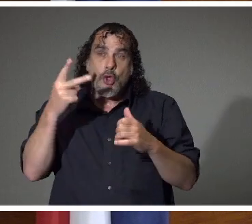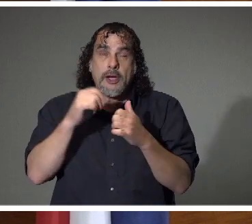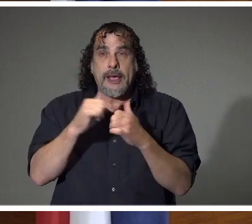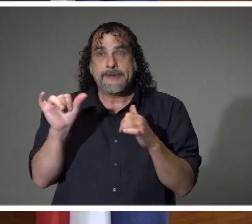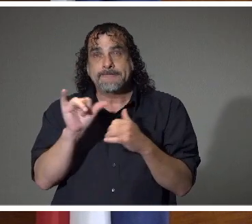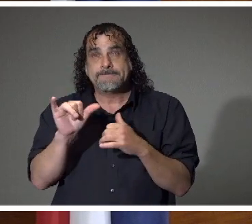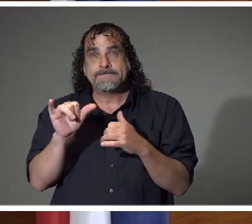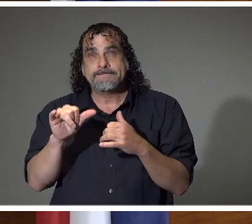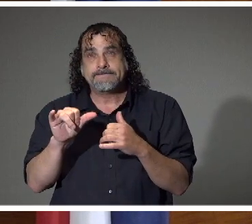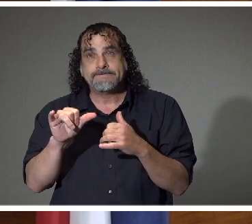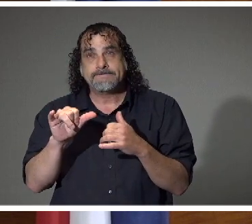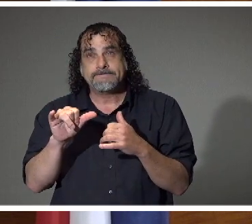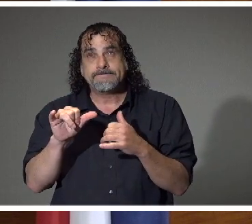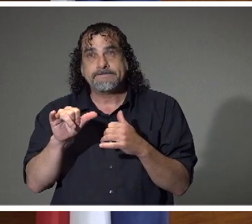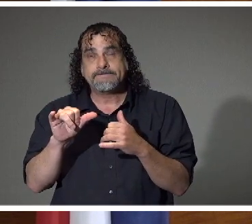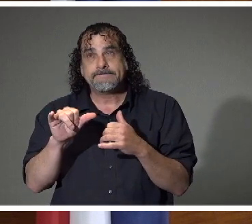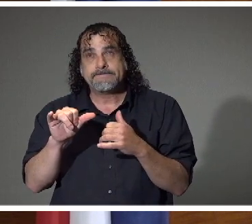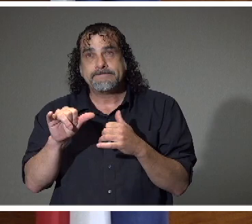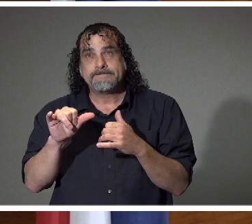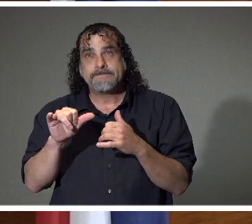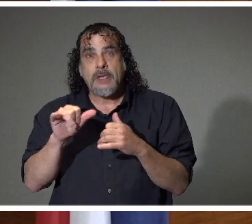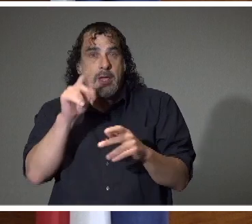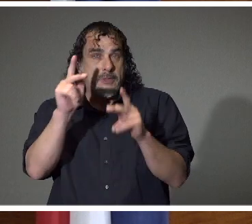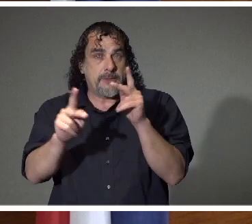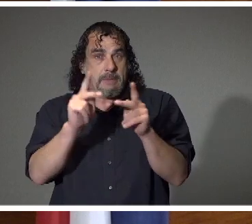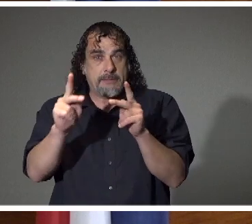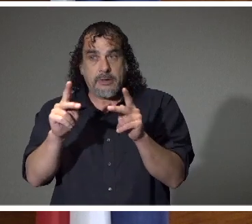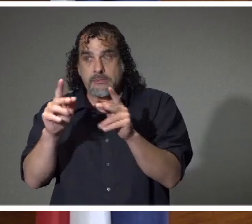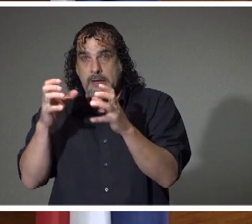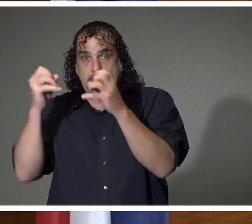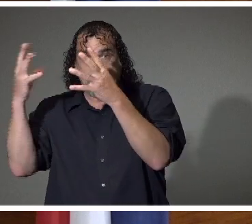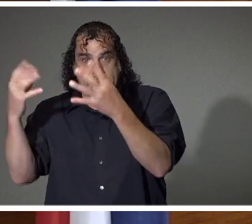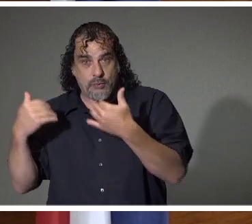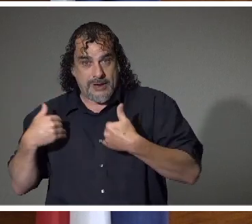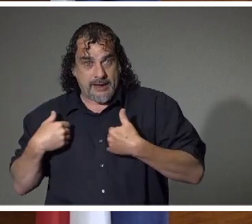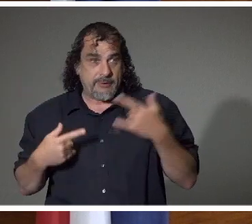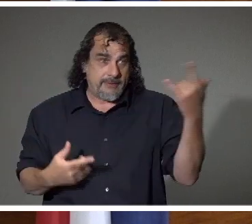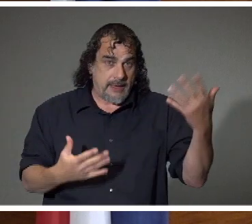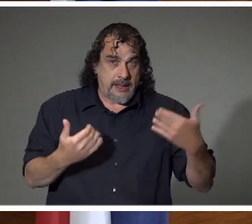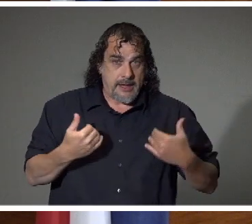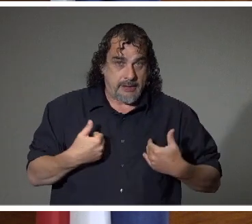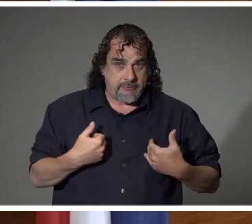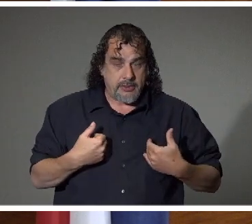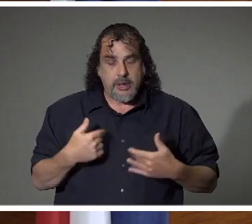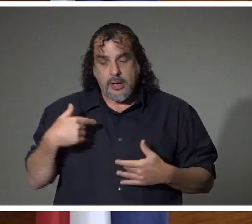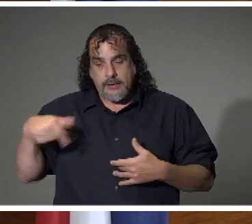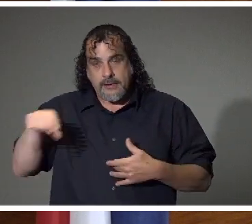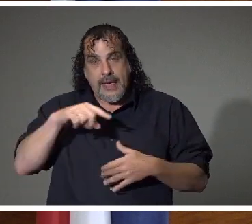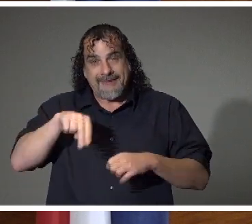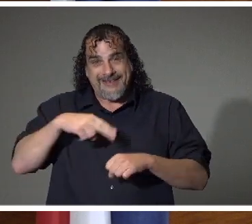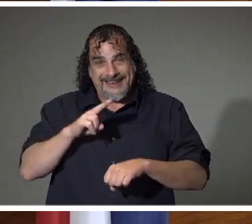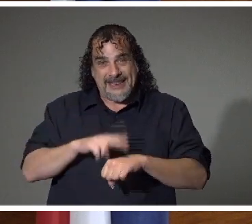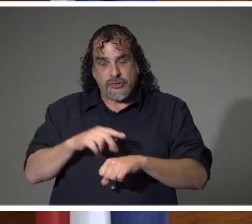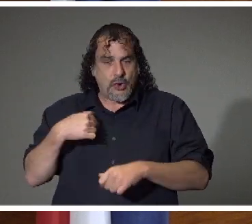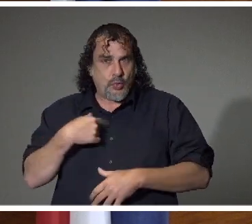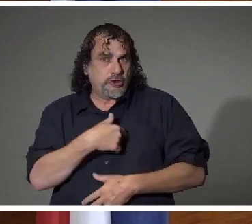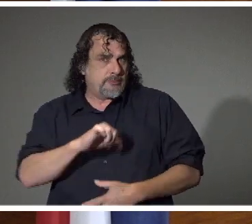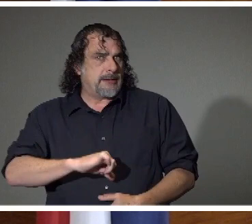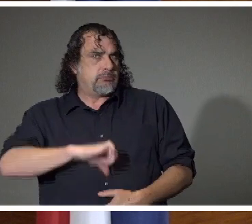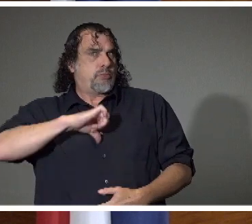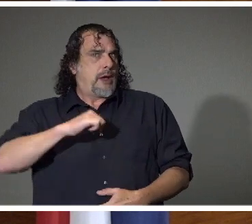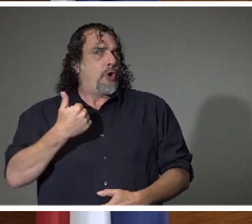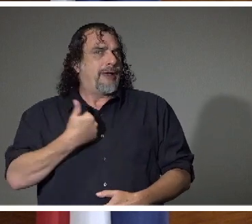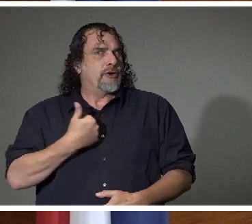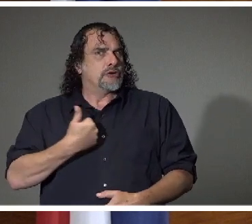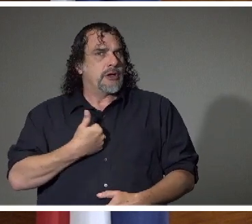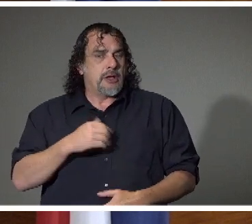of relative to the population size, and that's something that I think we as a nation should be proud of. Now